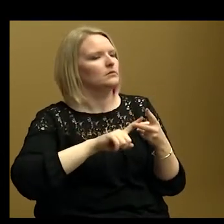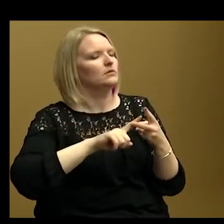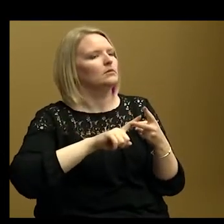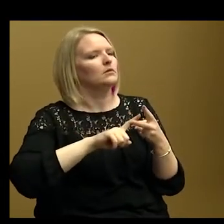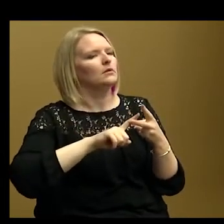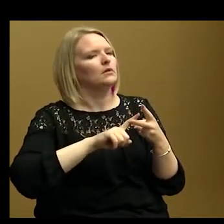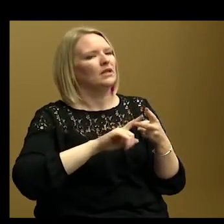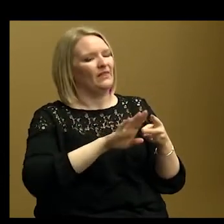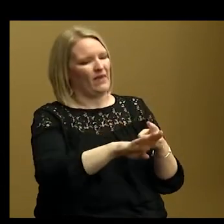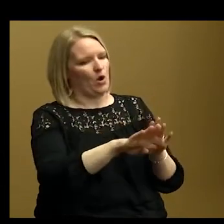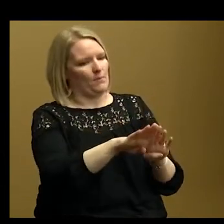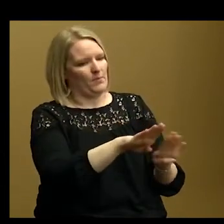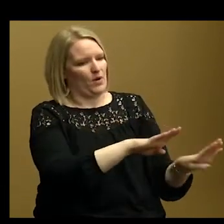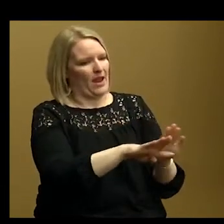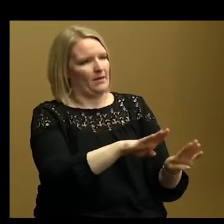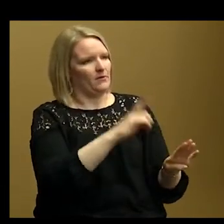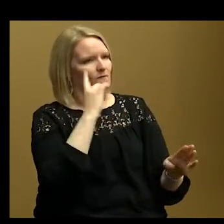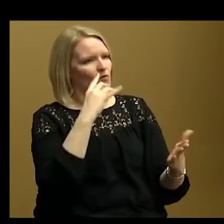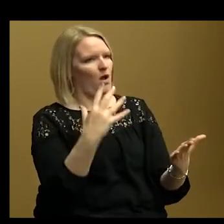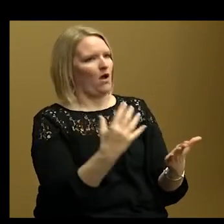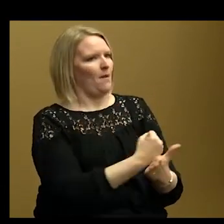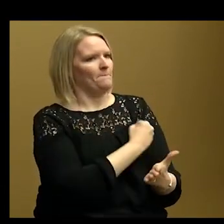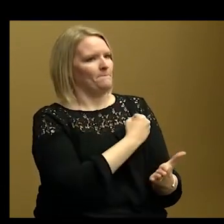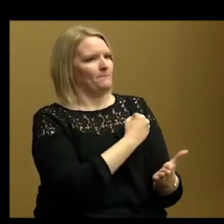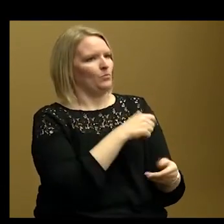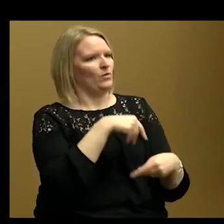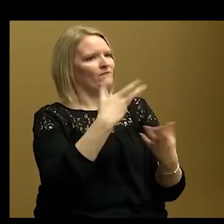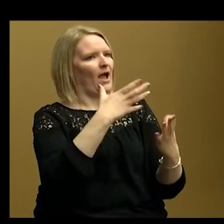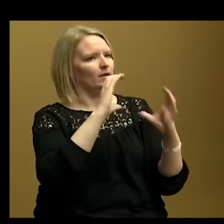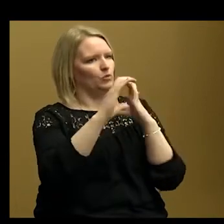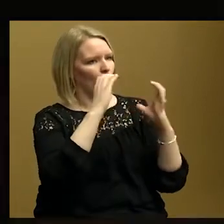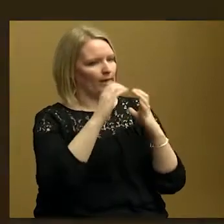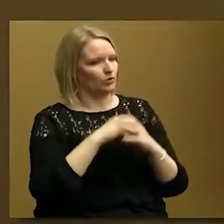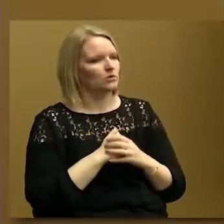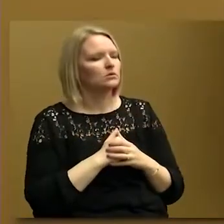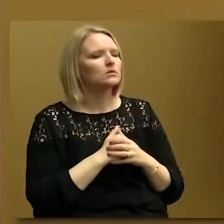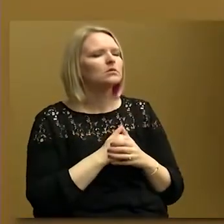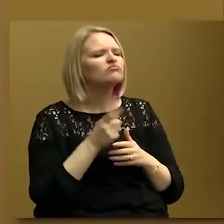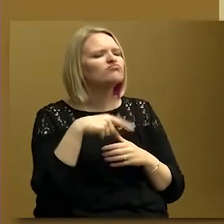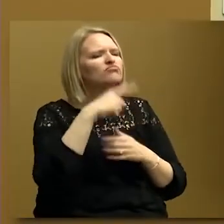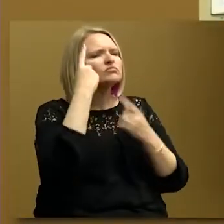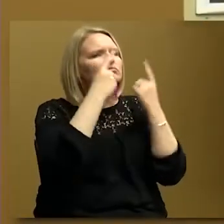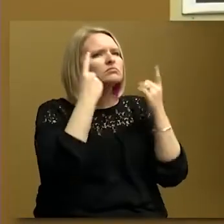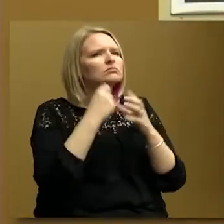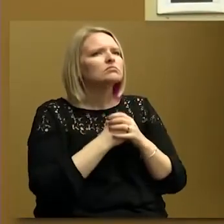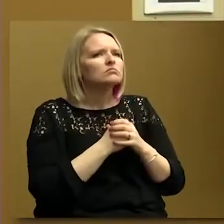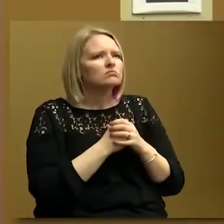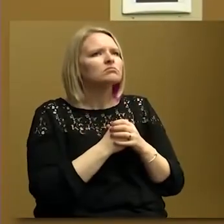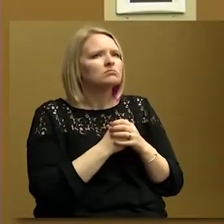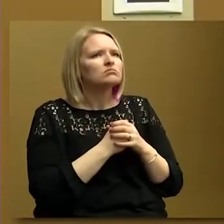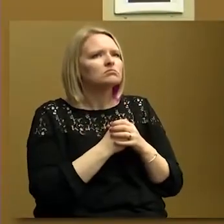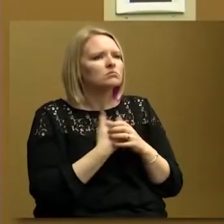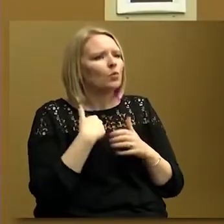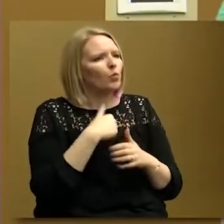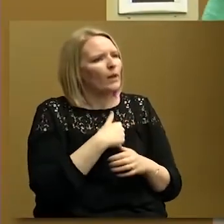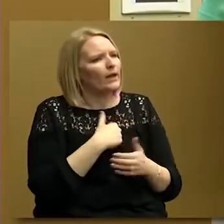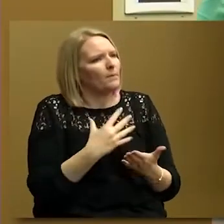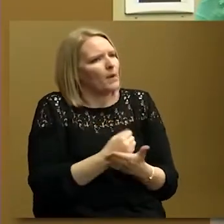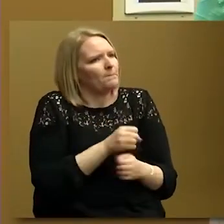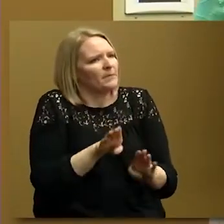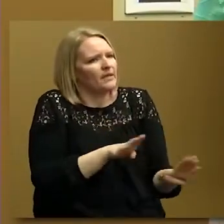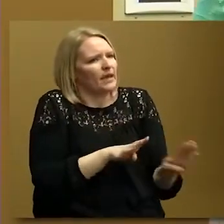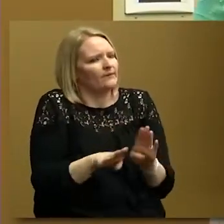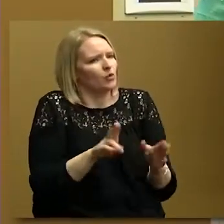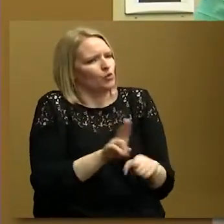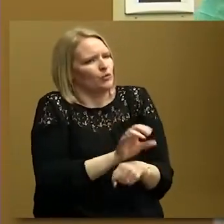and the behaviors they use to communicate. And you know, if you think about it, we're all using behavior as